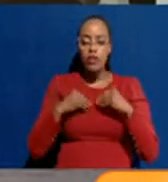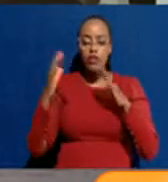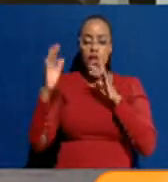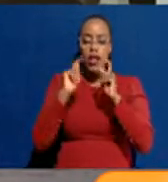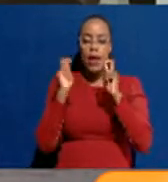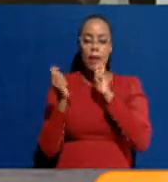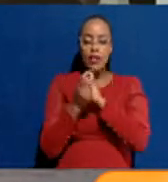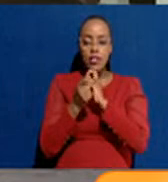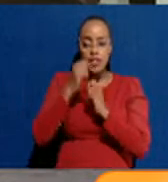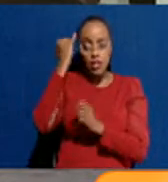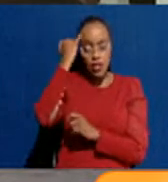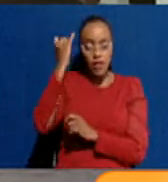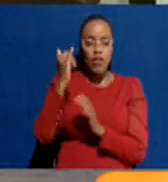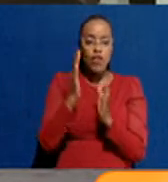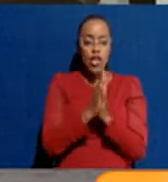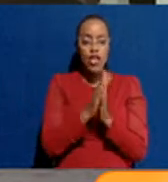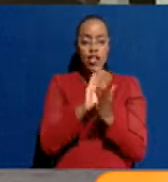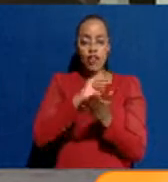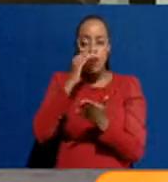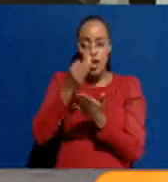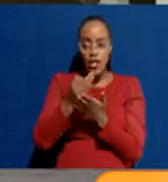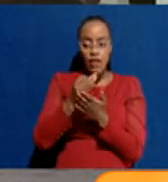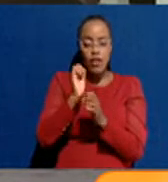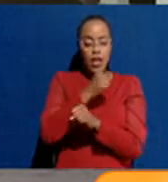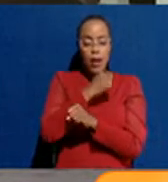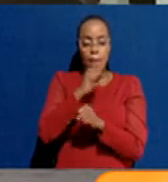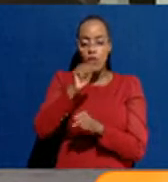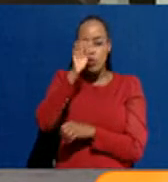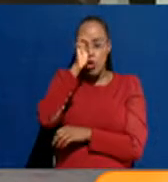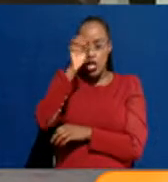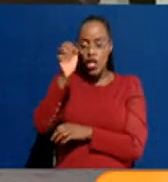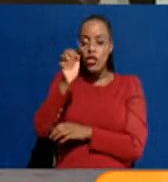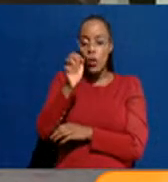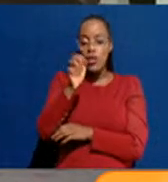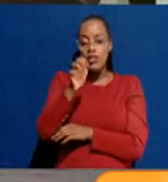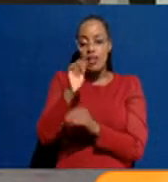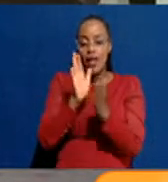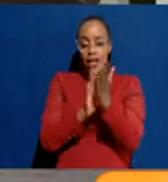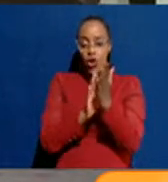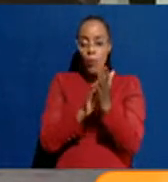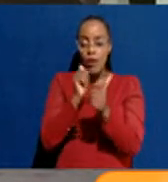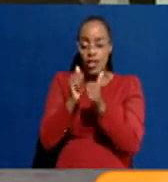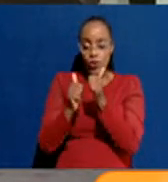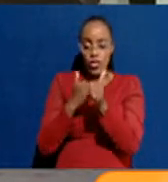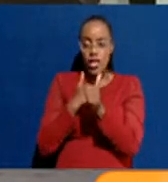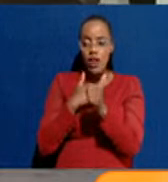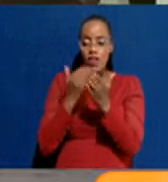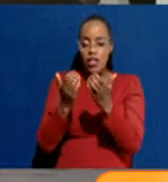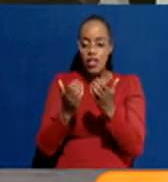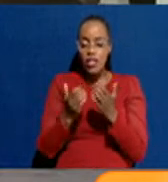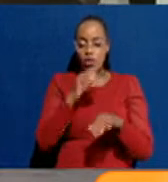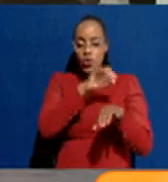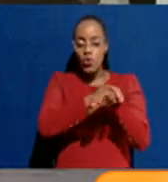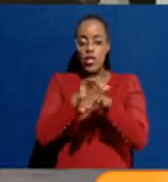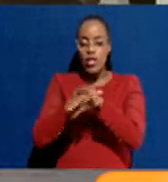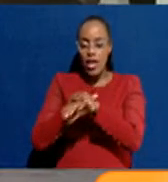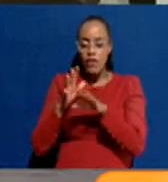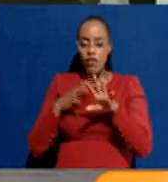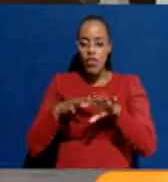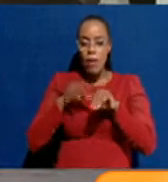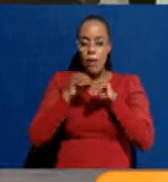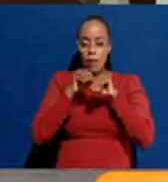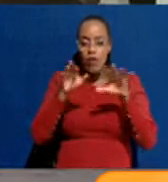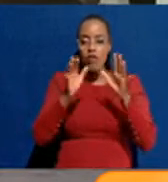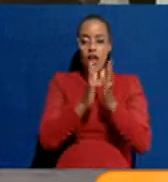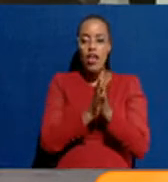change phenomena and funding cannot be understated, as recommendations need to reach the grassroots for action